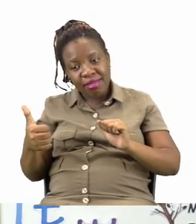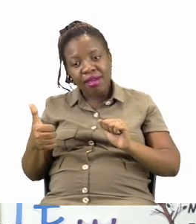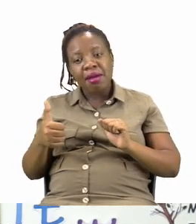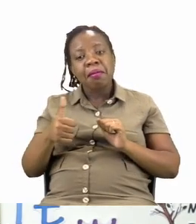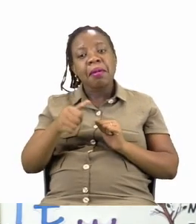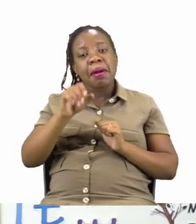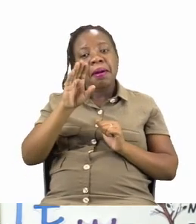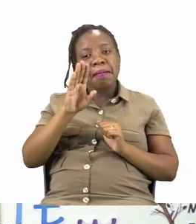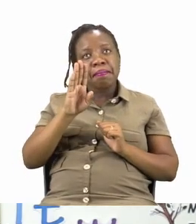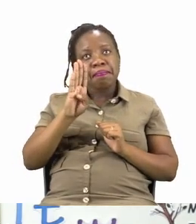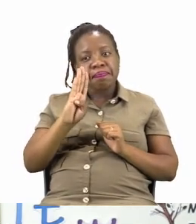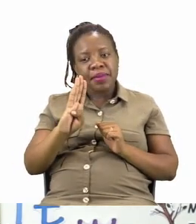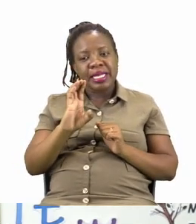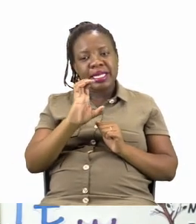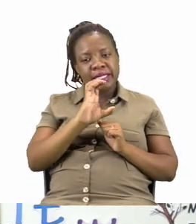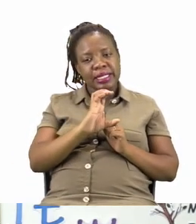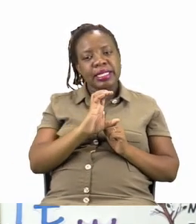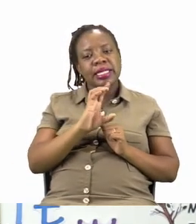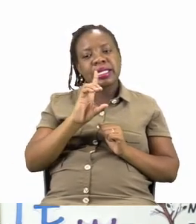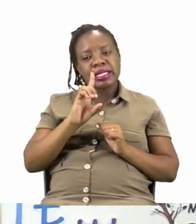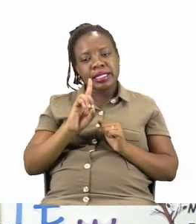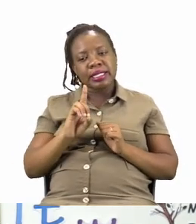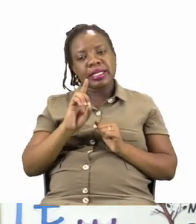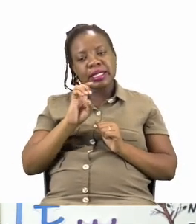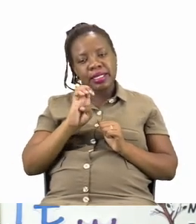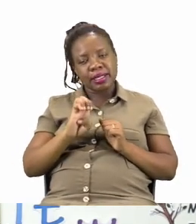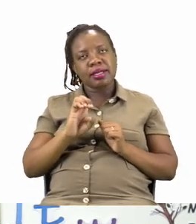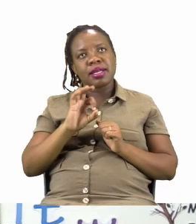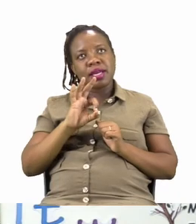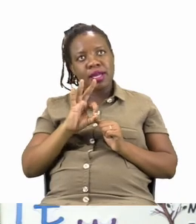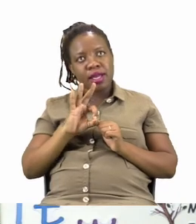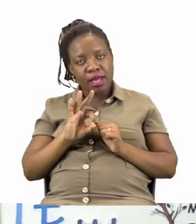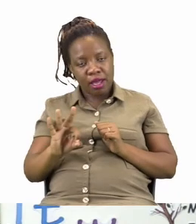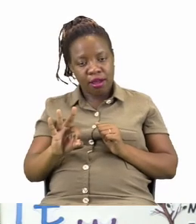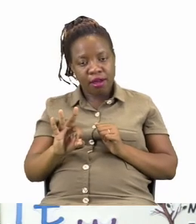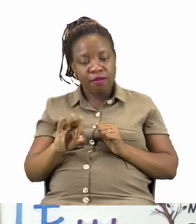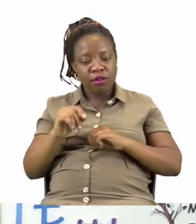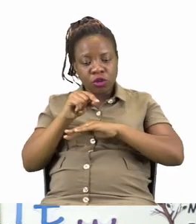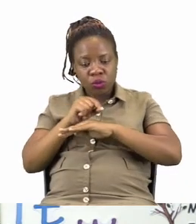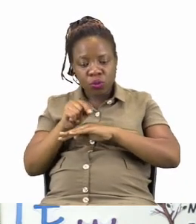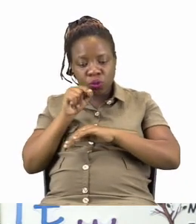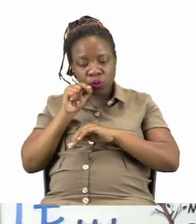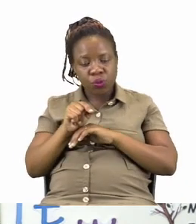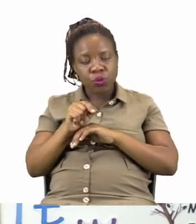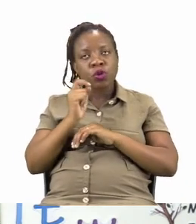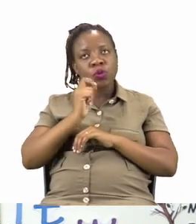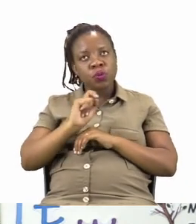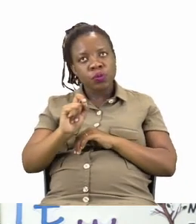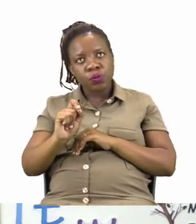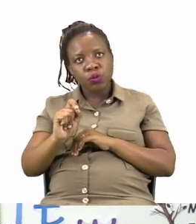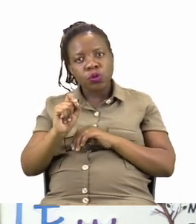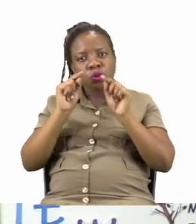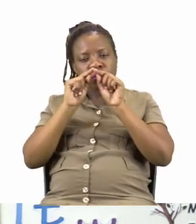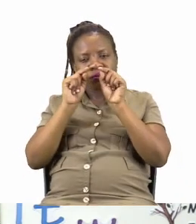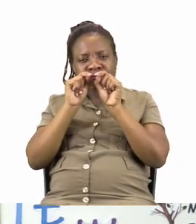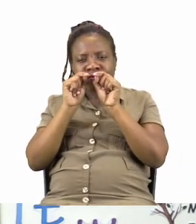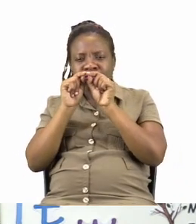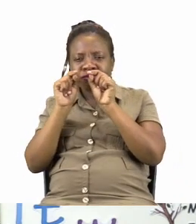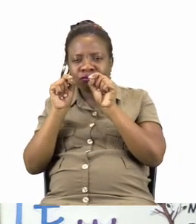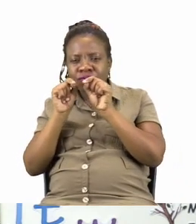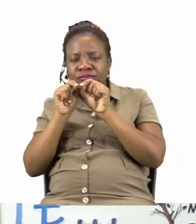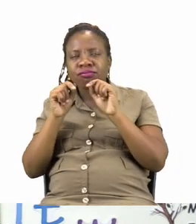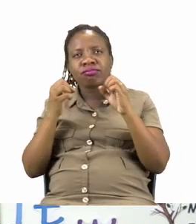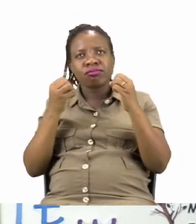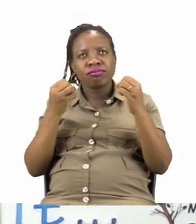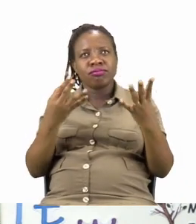shape, and then you fill in here where it provided, in the space provided. You